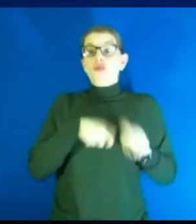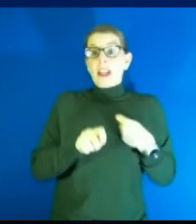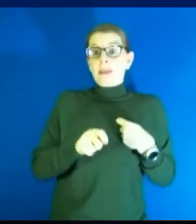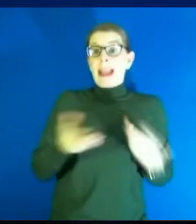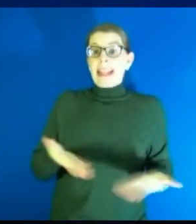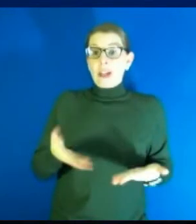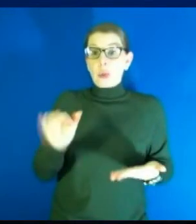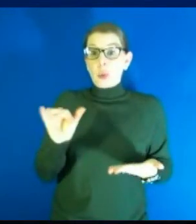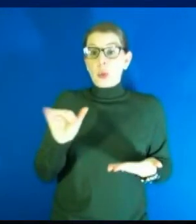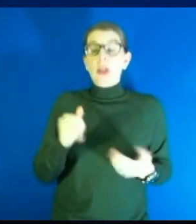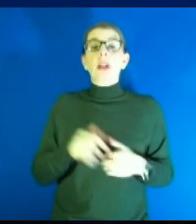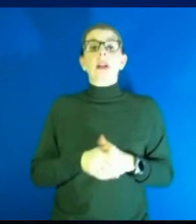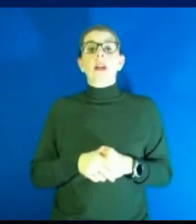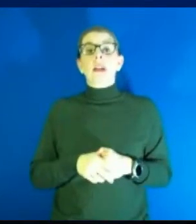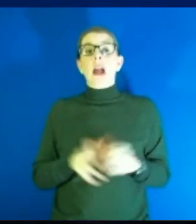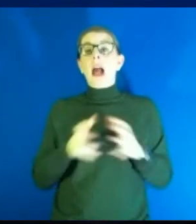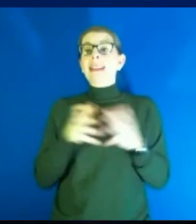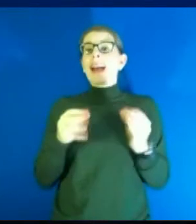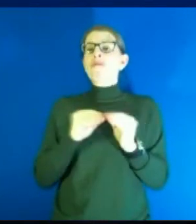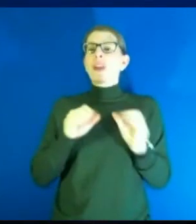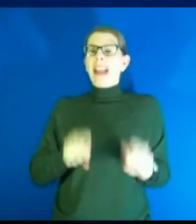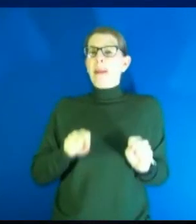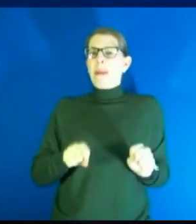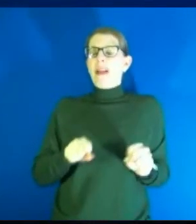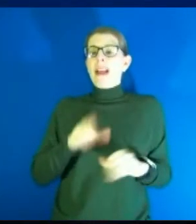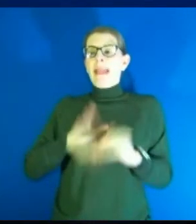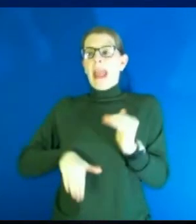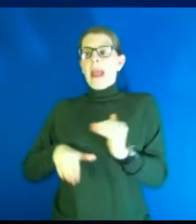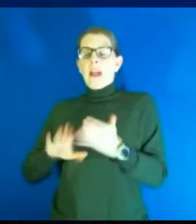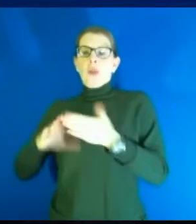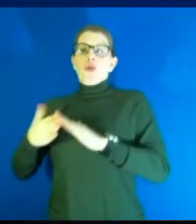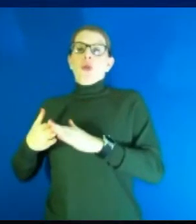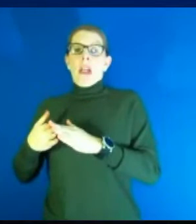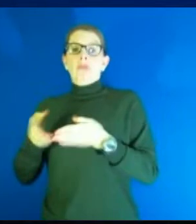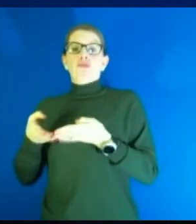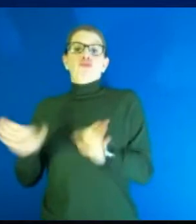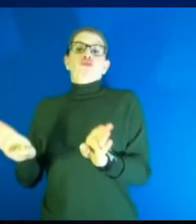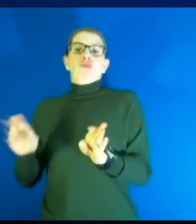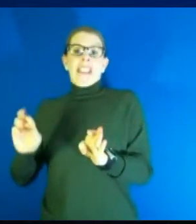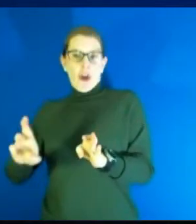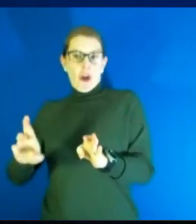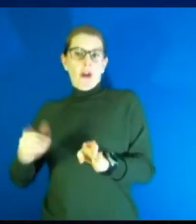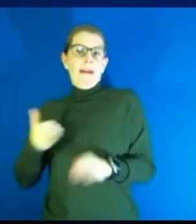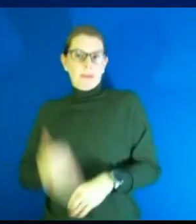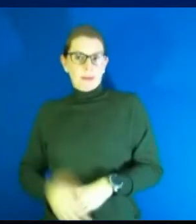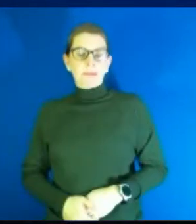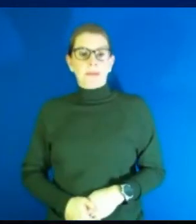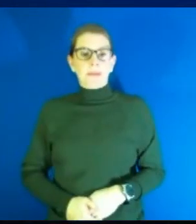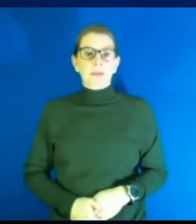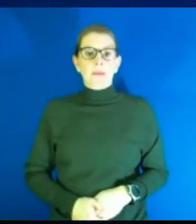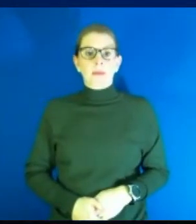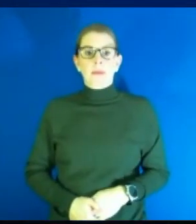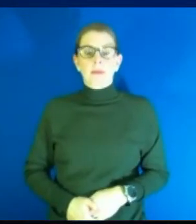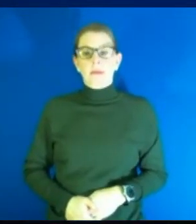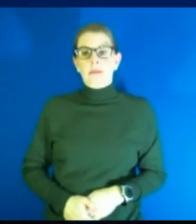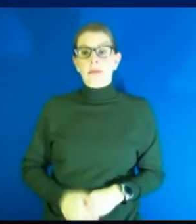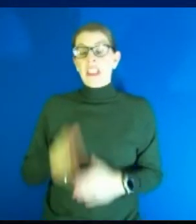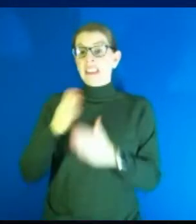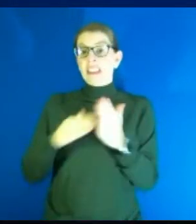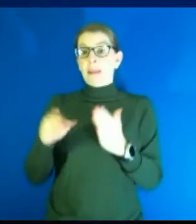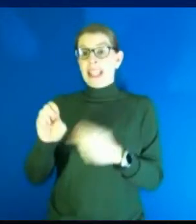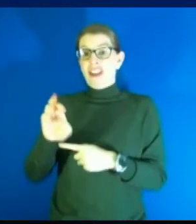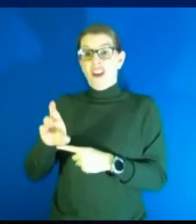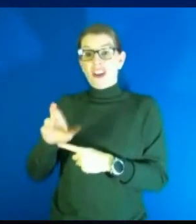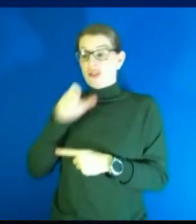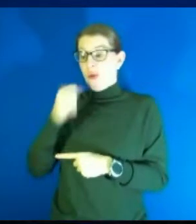we have a lot more capabilities than a community ER can have, just by virtue of the fact that some of those ERs don't even